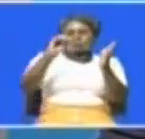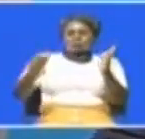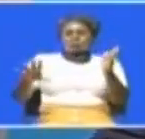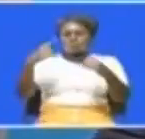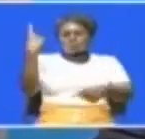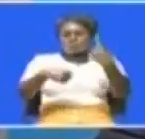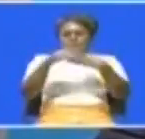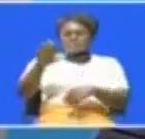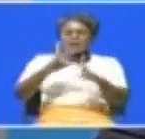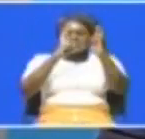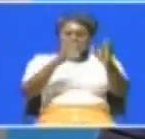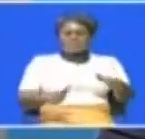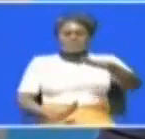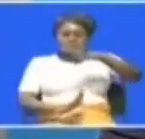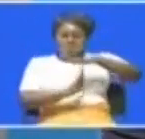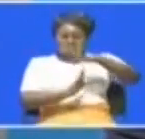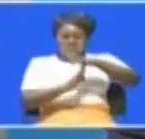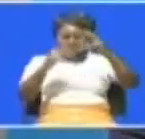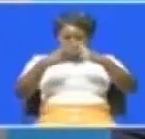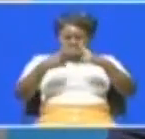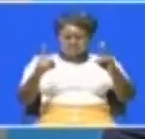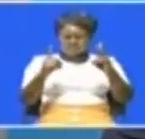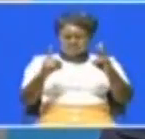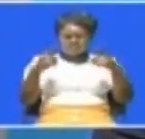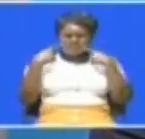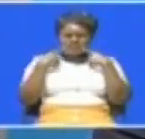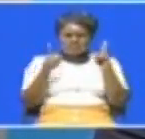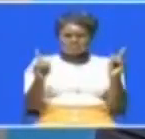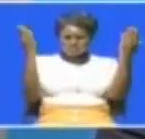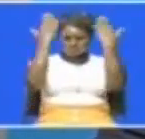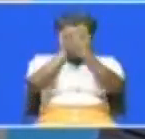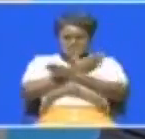victory. Our senior reporter Rita Tinina begins our broadcast tonight.